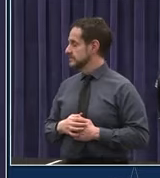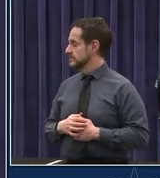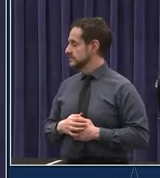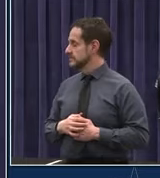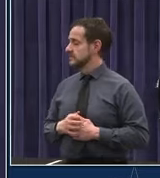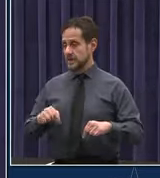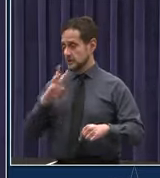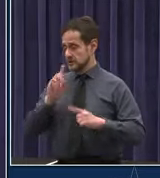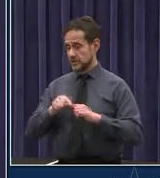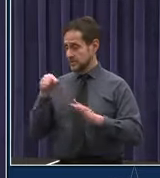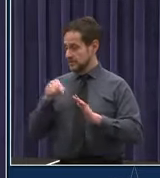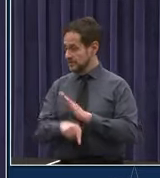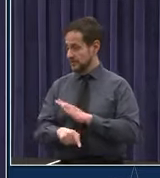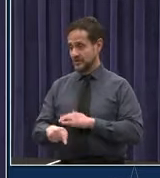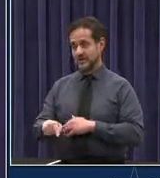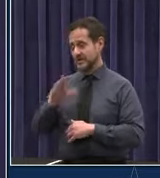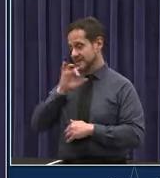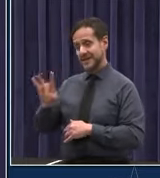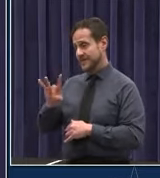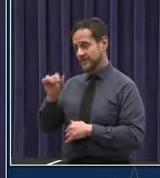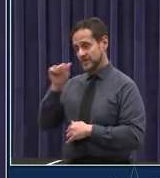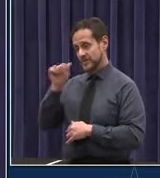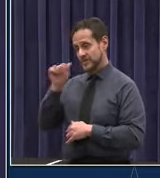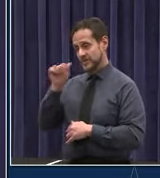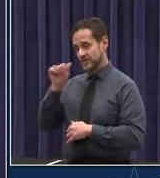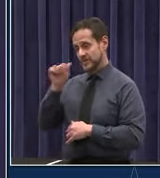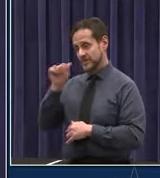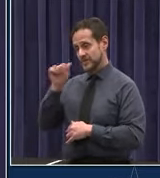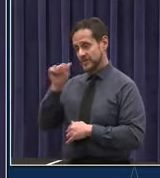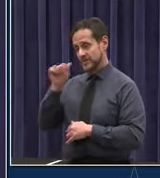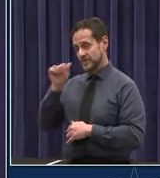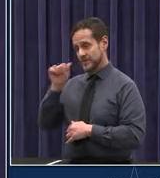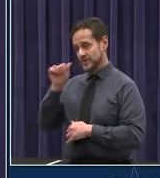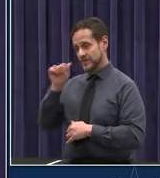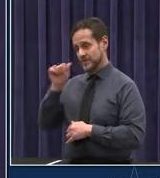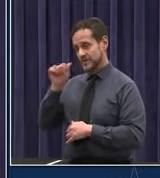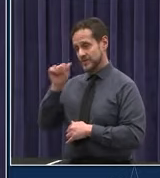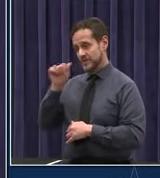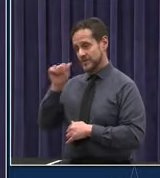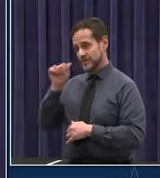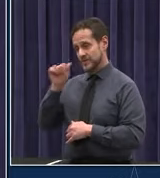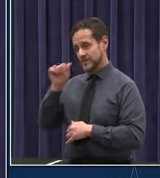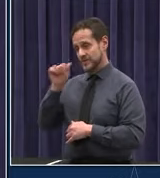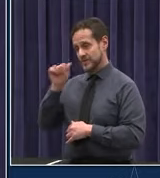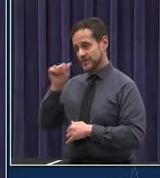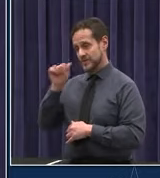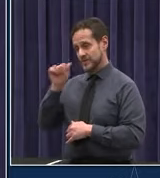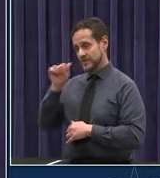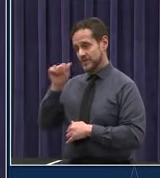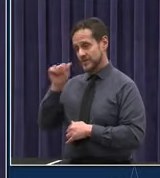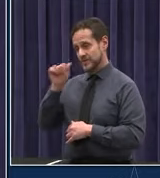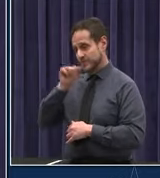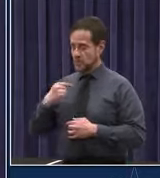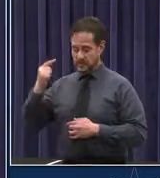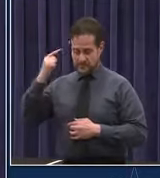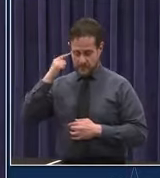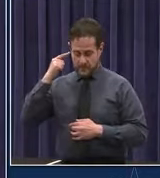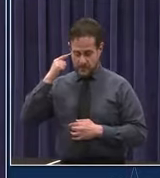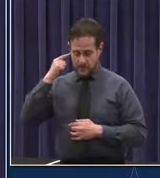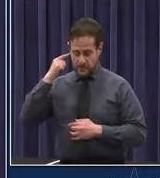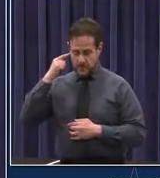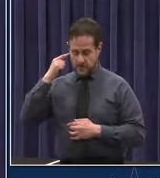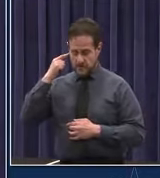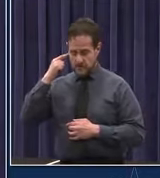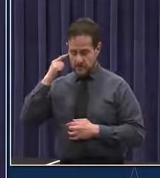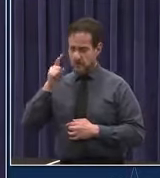being run and utilized. He called it a system in crisis. Can you respond to some of the criticisms? And